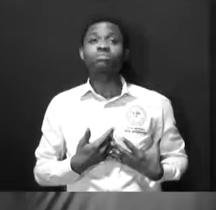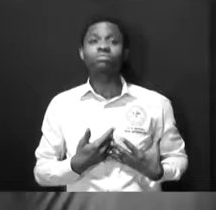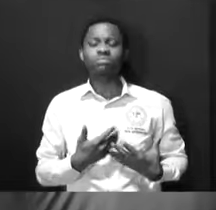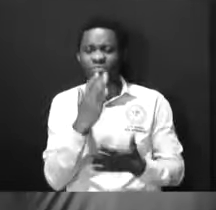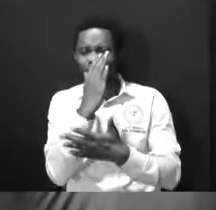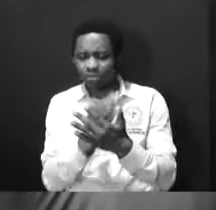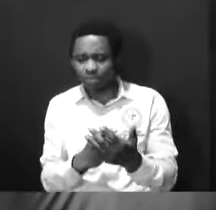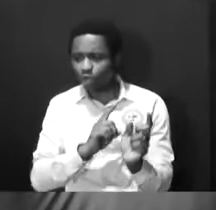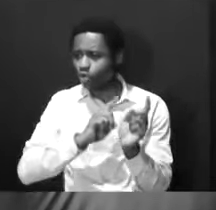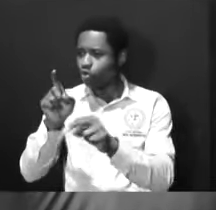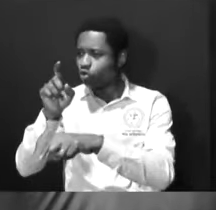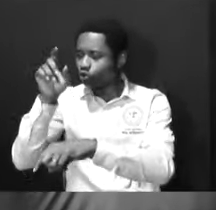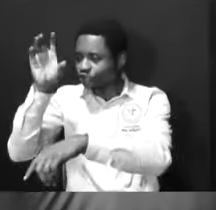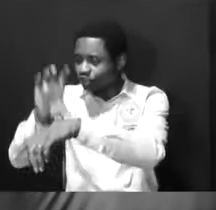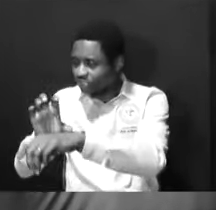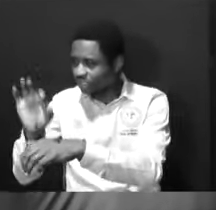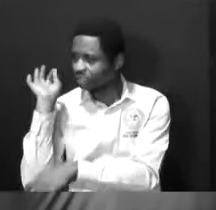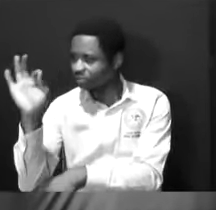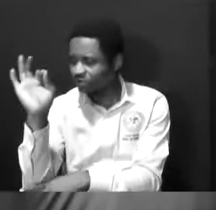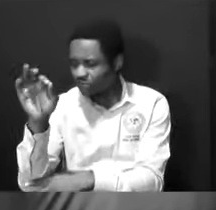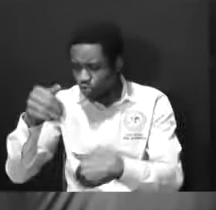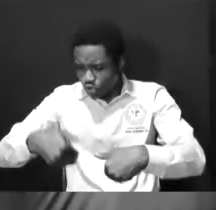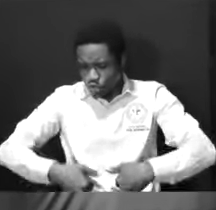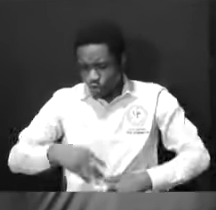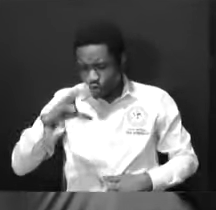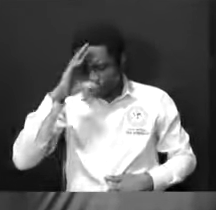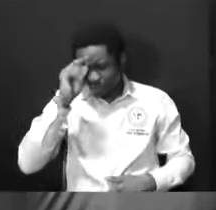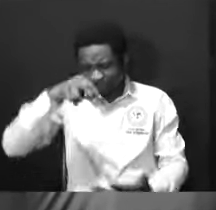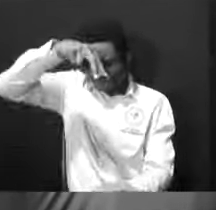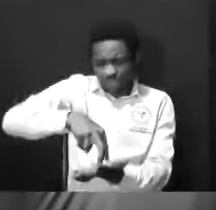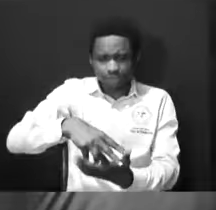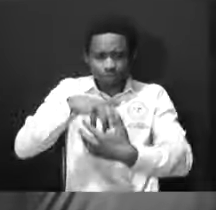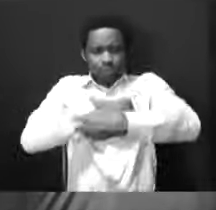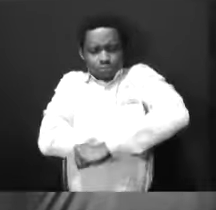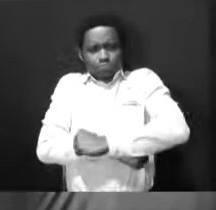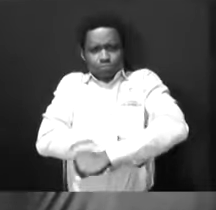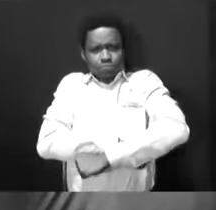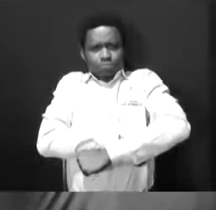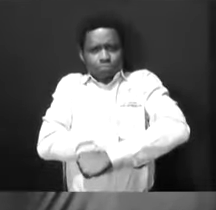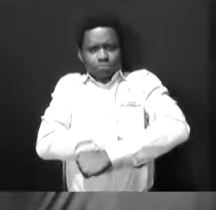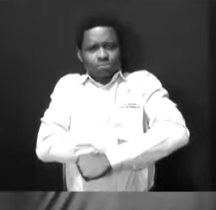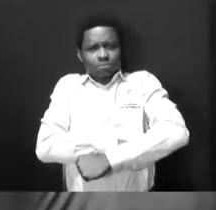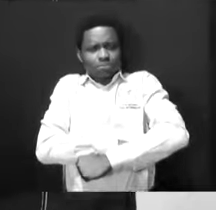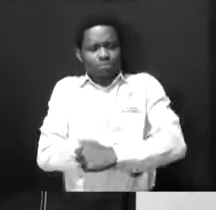to be sorry them na Kenya shouting. See,